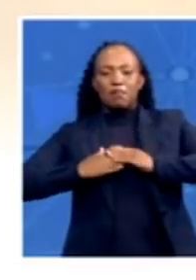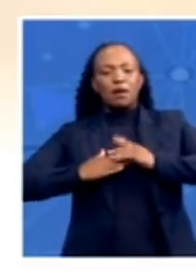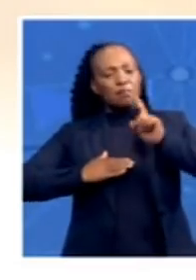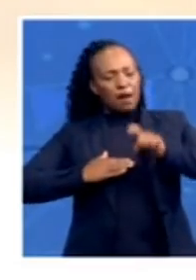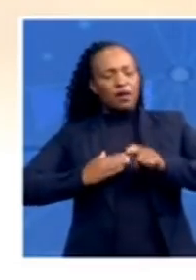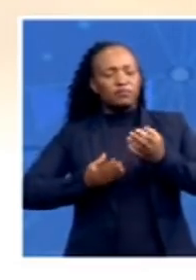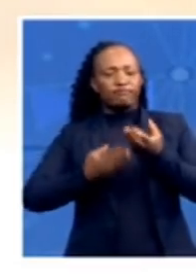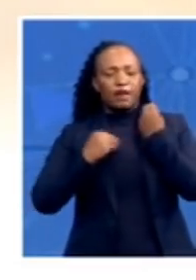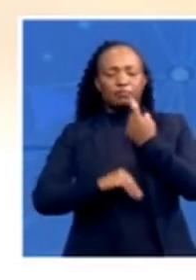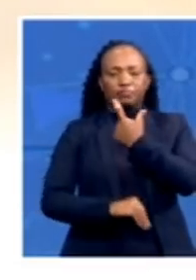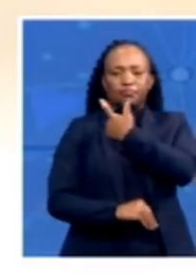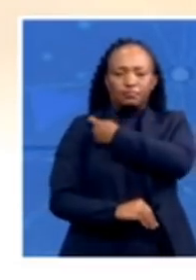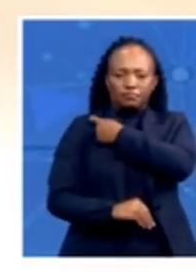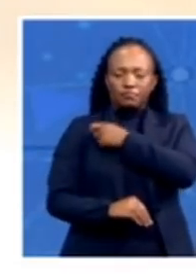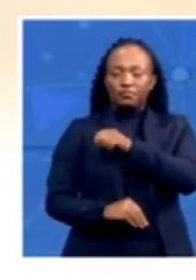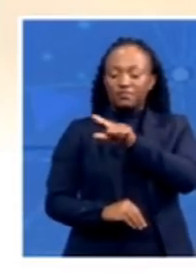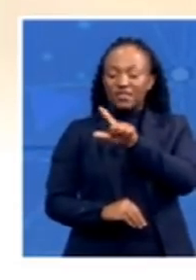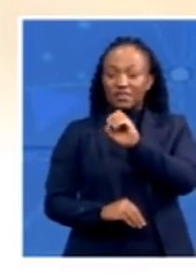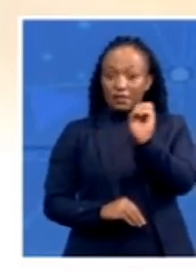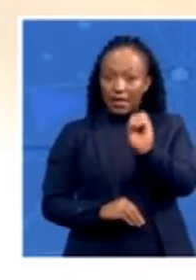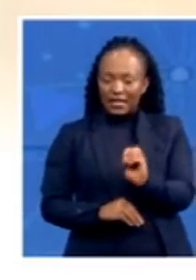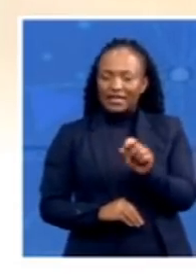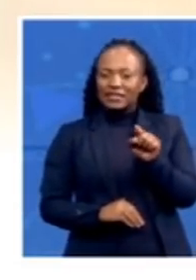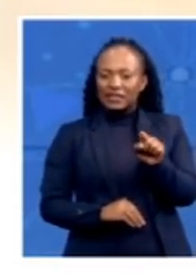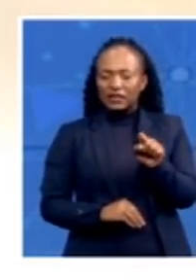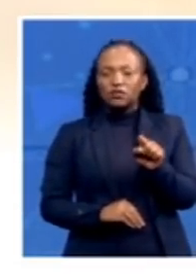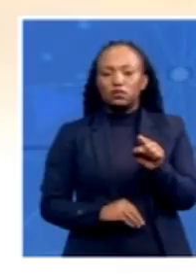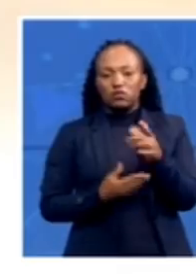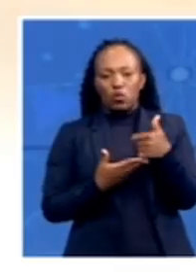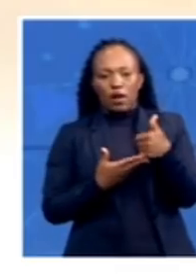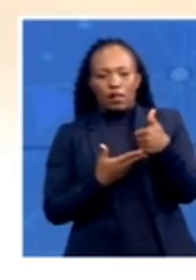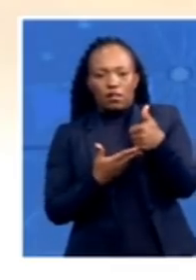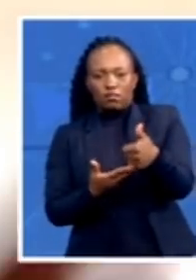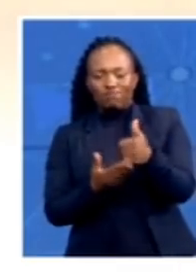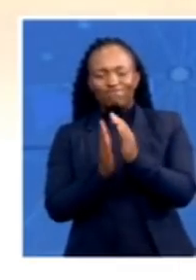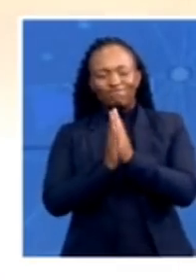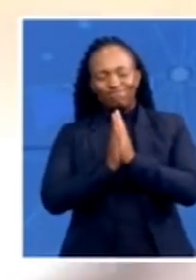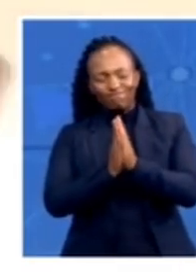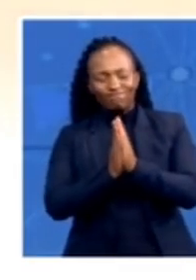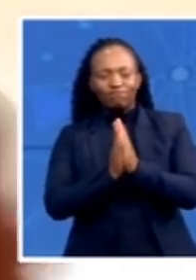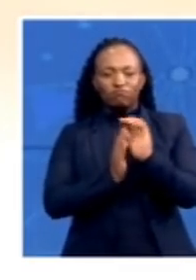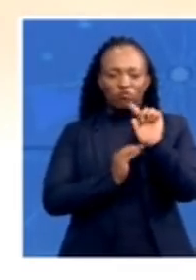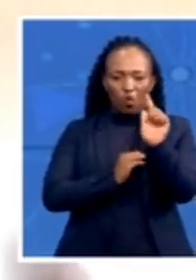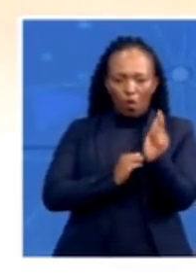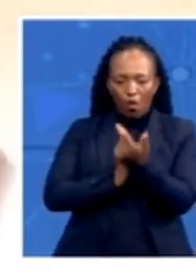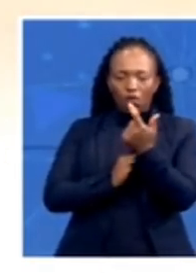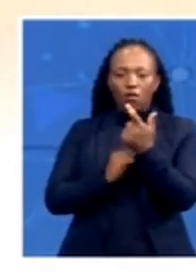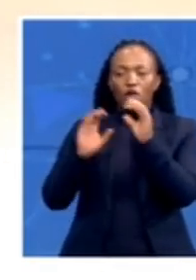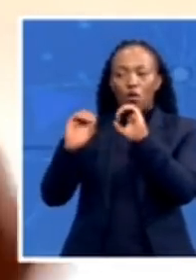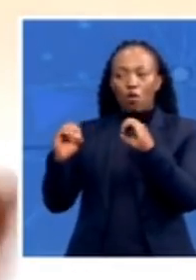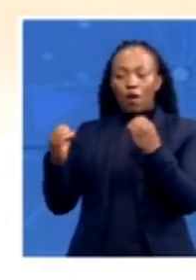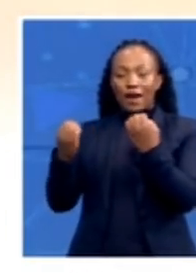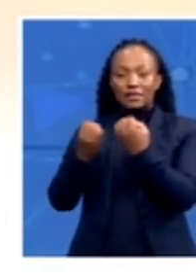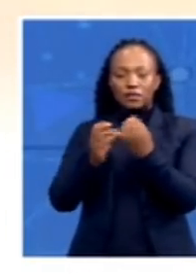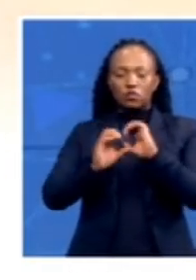our contribution. And we're appealing that everybody and every organization that has got a constituency should try to